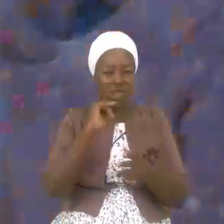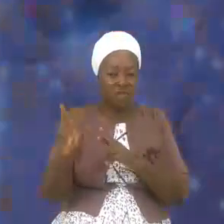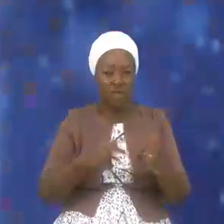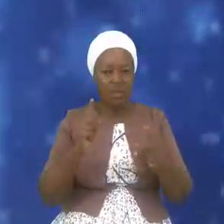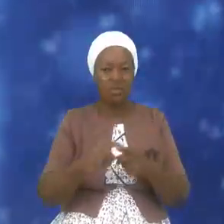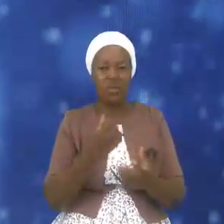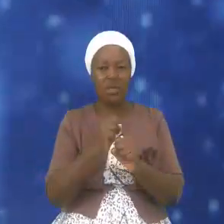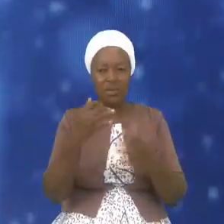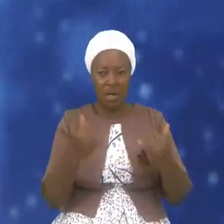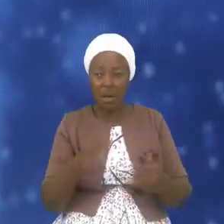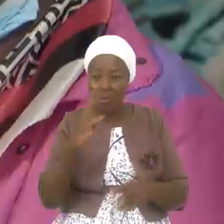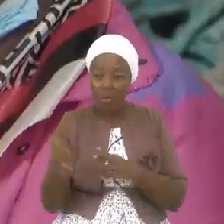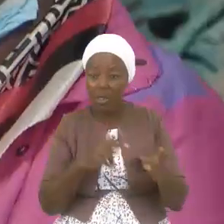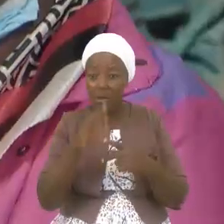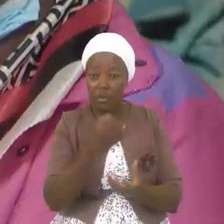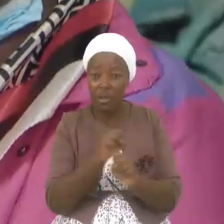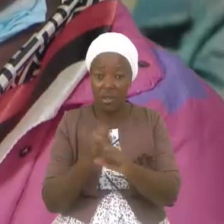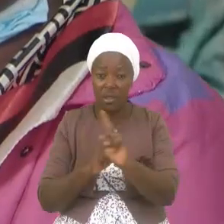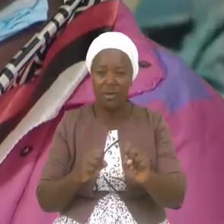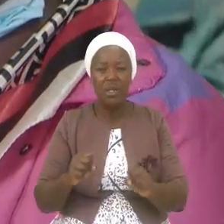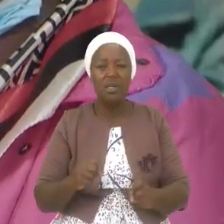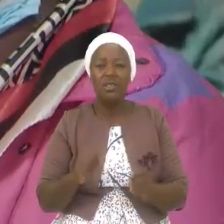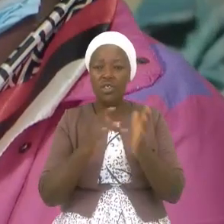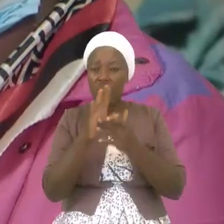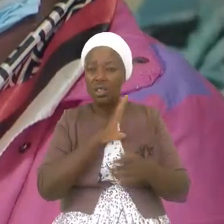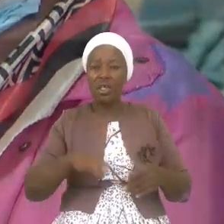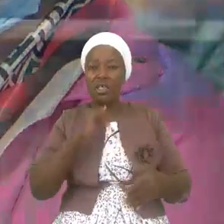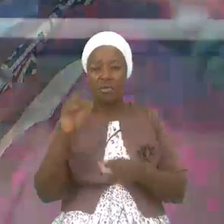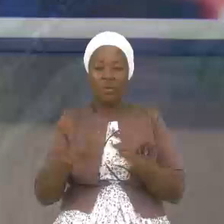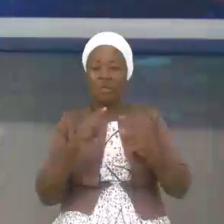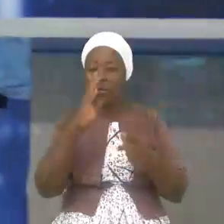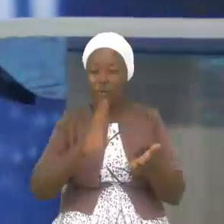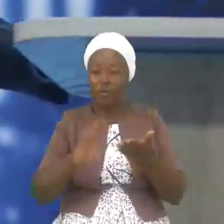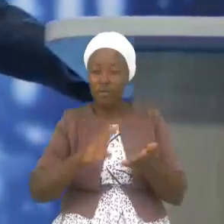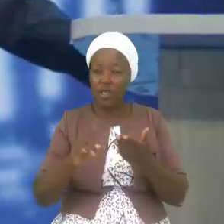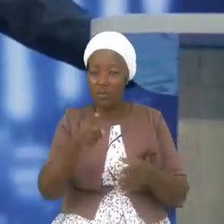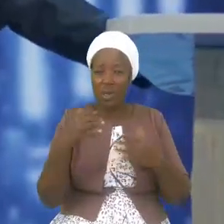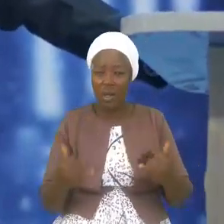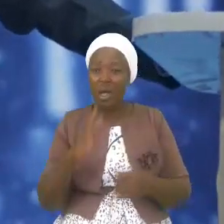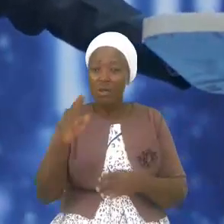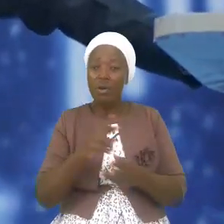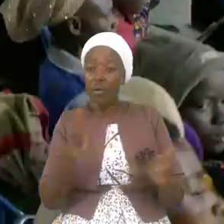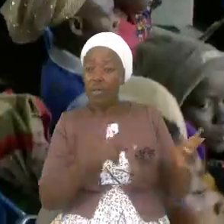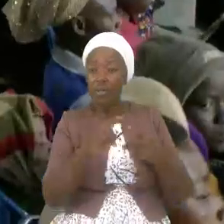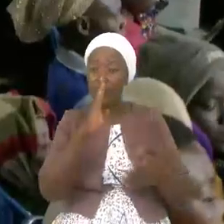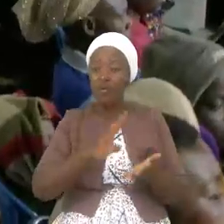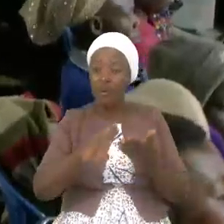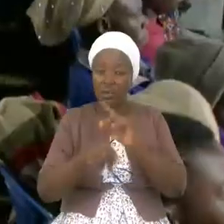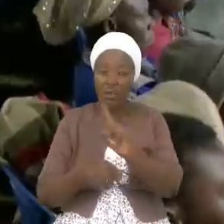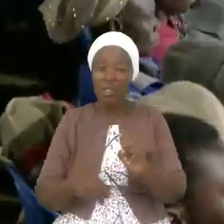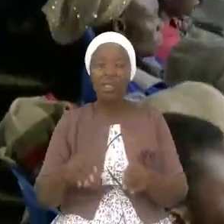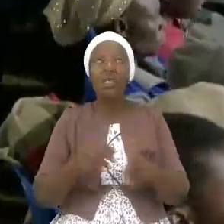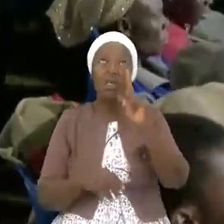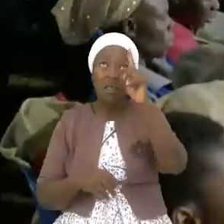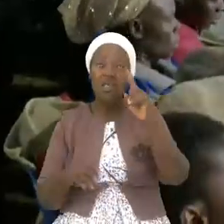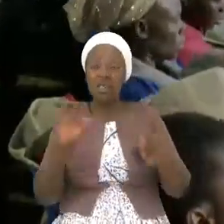Are you ready to be forgiven? It's ready to make you worthy. Are you ready to become worthy? I'm asking a